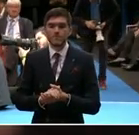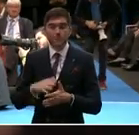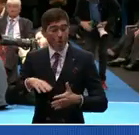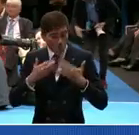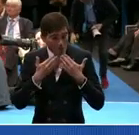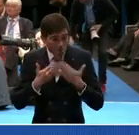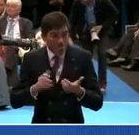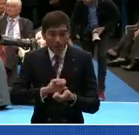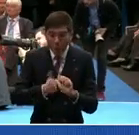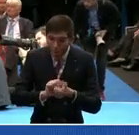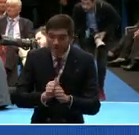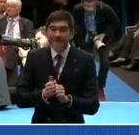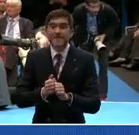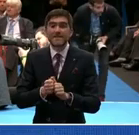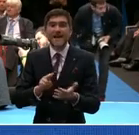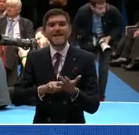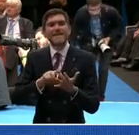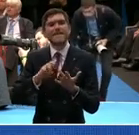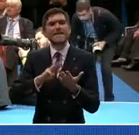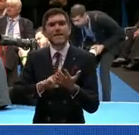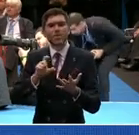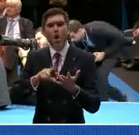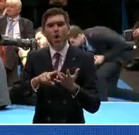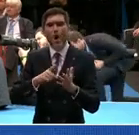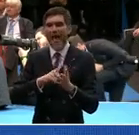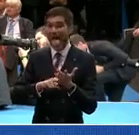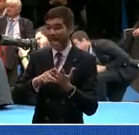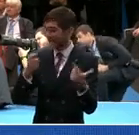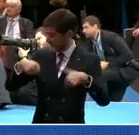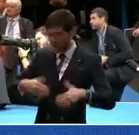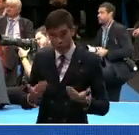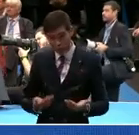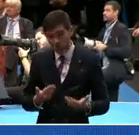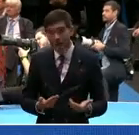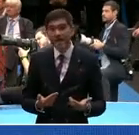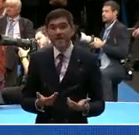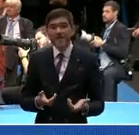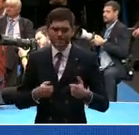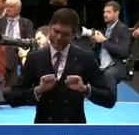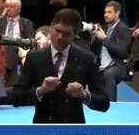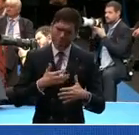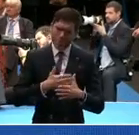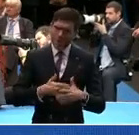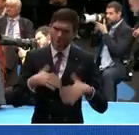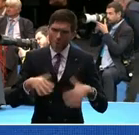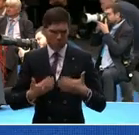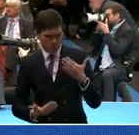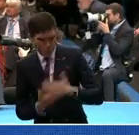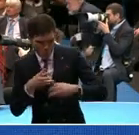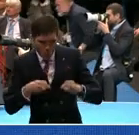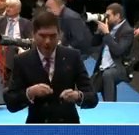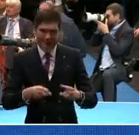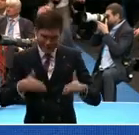I want to thank my colleagues and thank Nimco Ali, who is here with us today, for her pioneering work on tackling